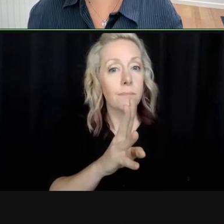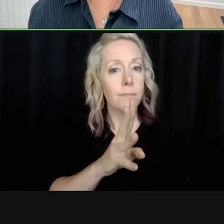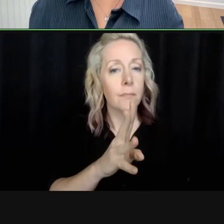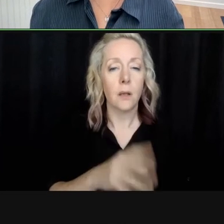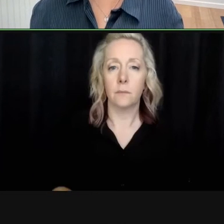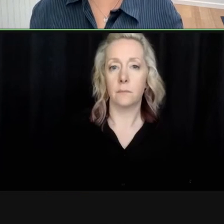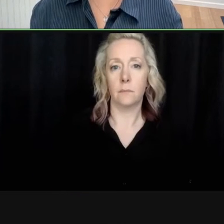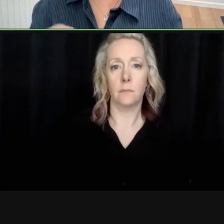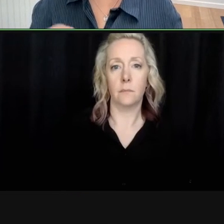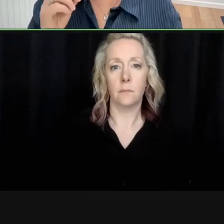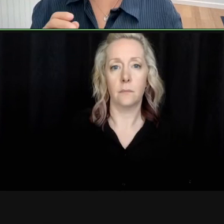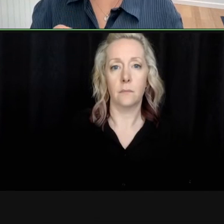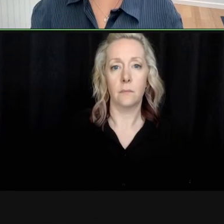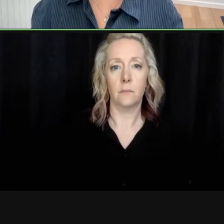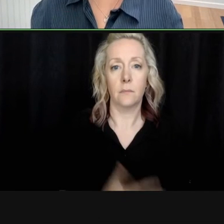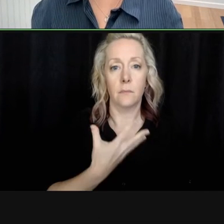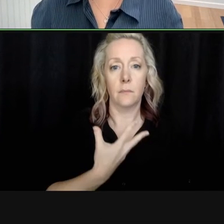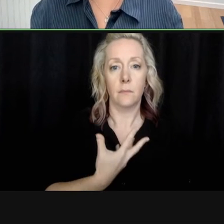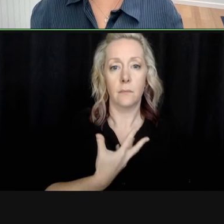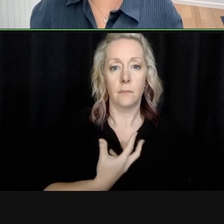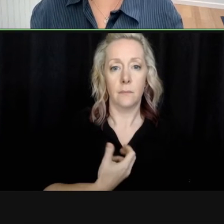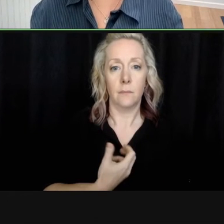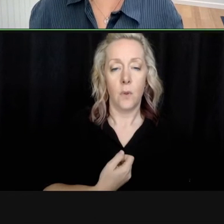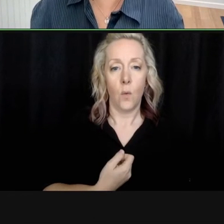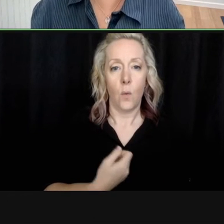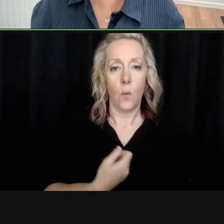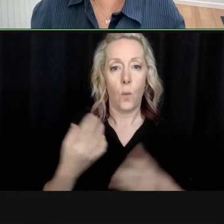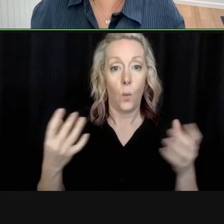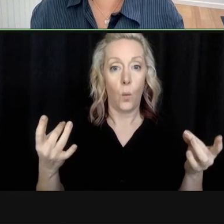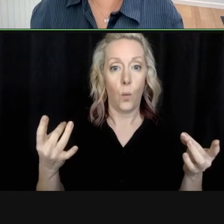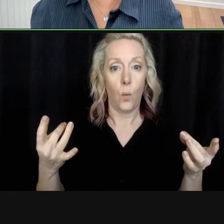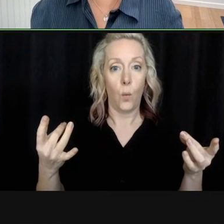And I had to bite my tongue,